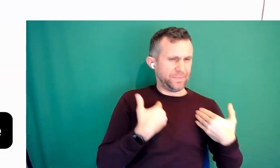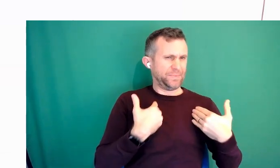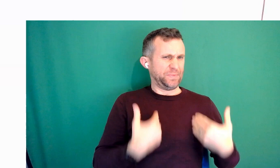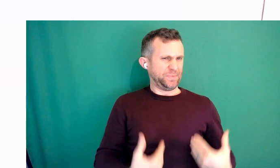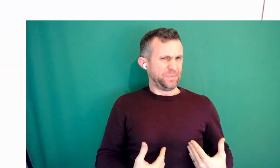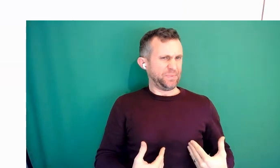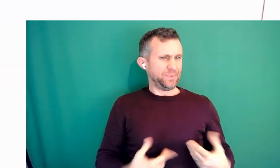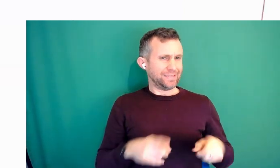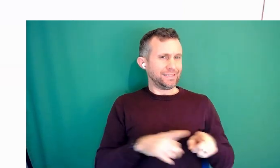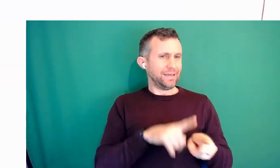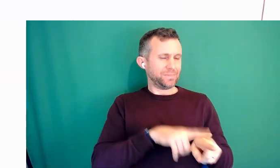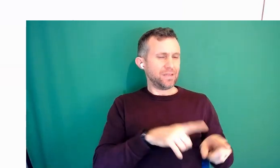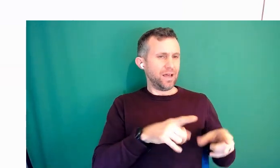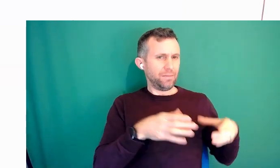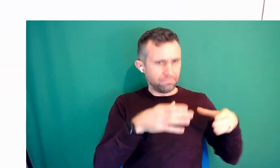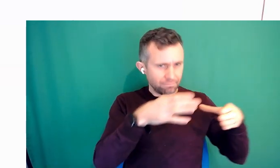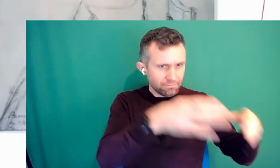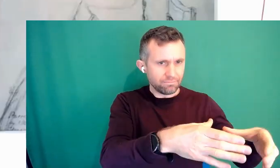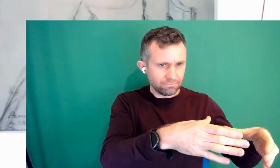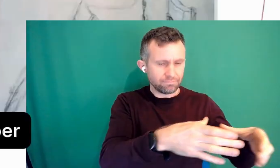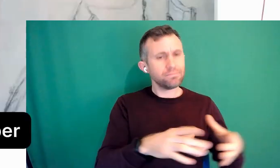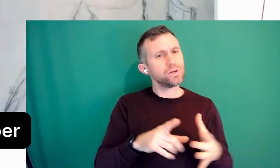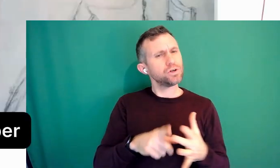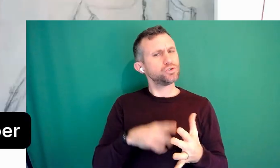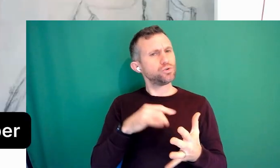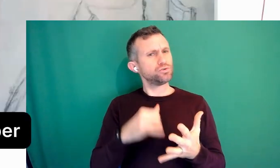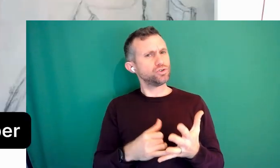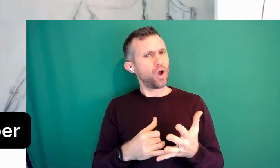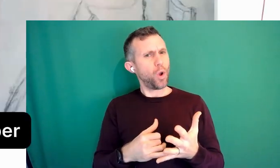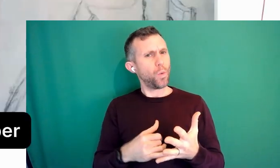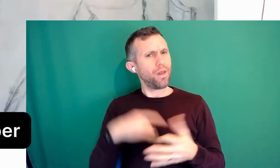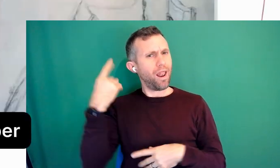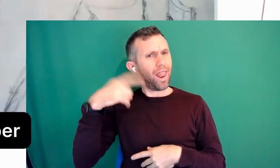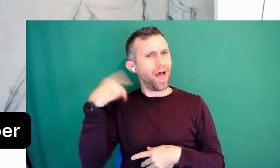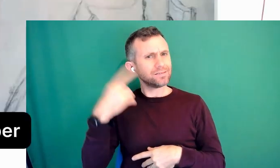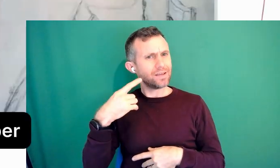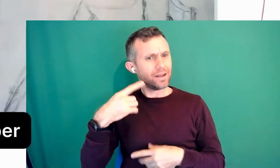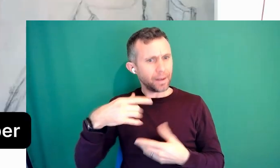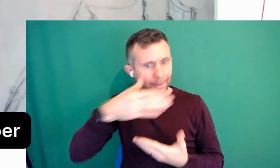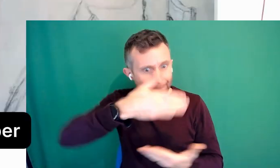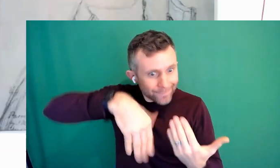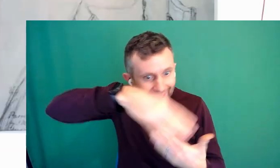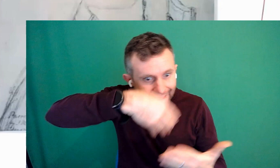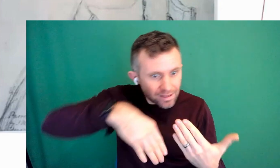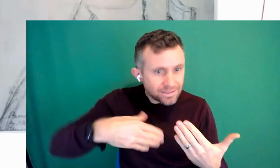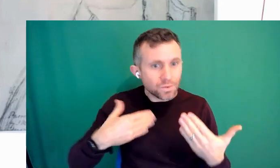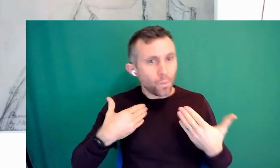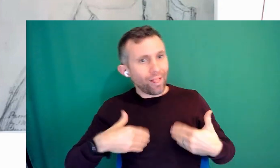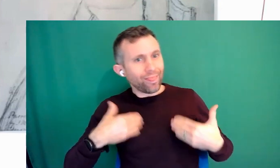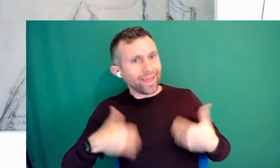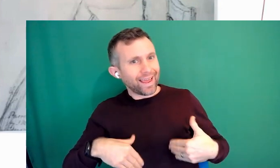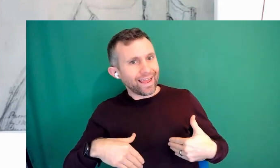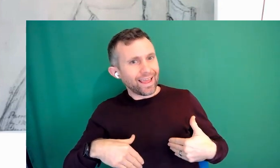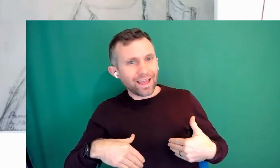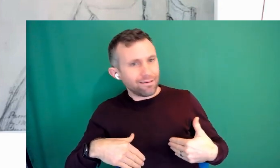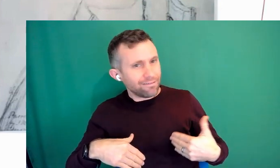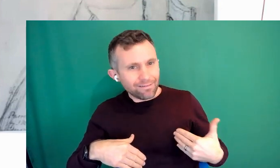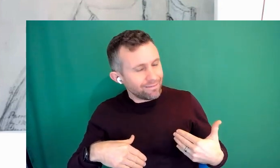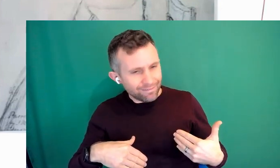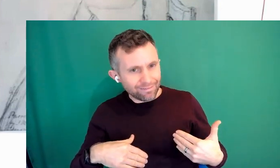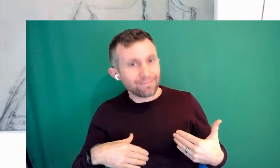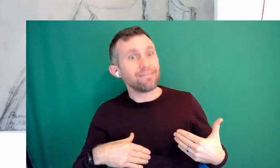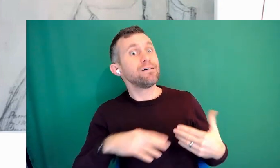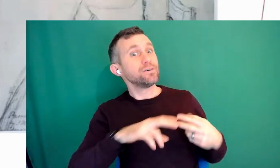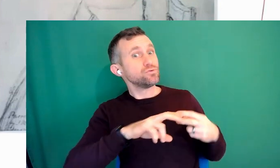niece. On the right is a rectangular pencil portrait of her on white paper, sat in a chair looking out at the viewer.